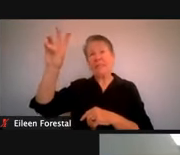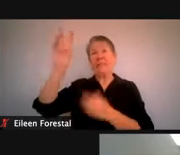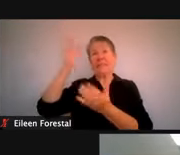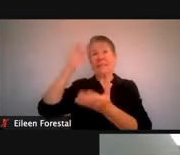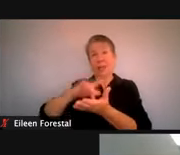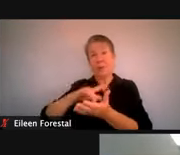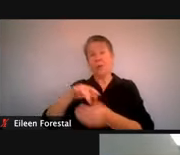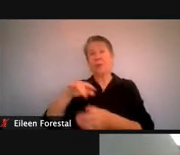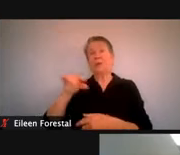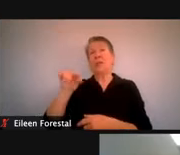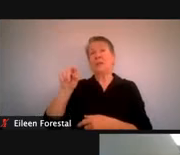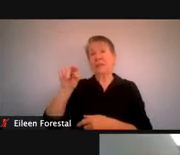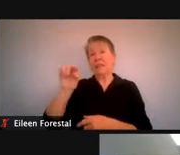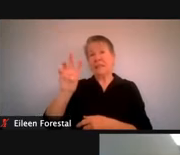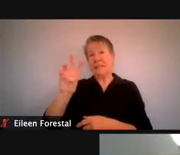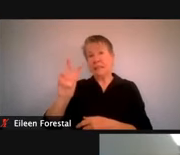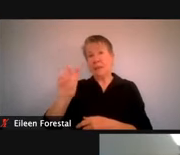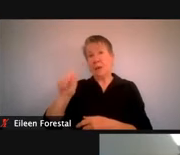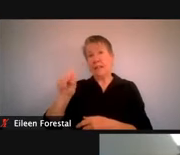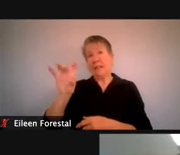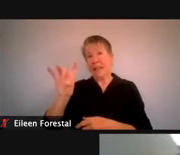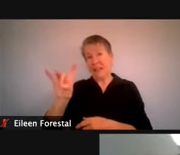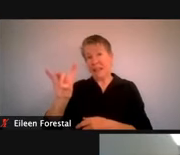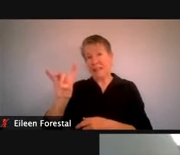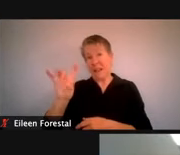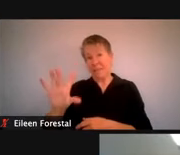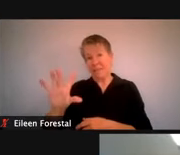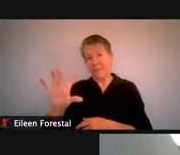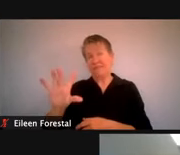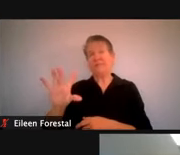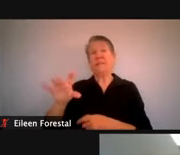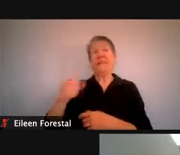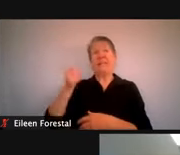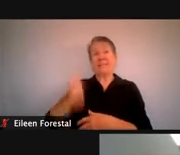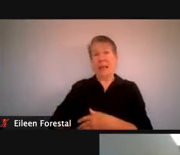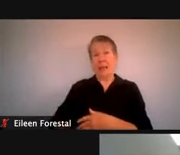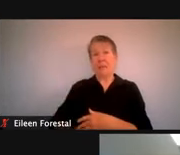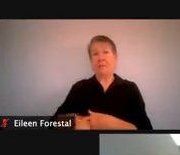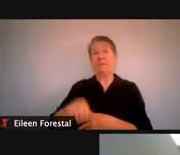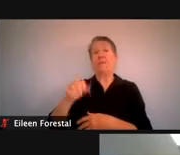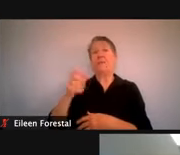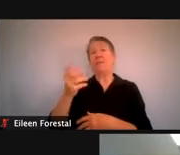state, 6.85%, and the southern part of the state,